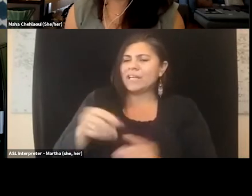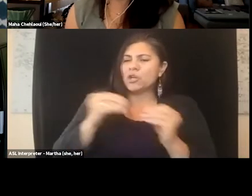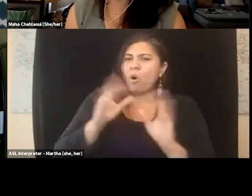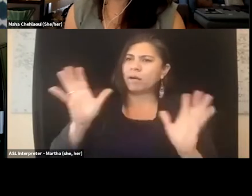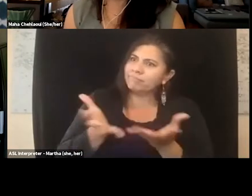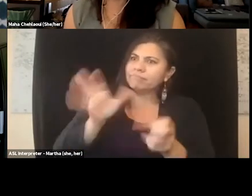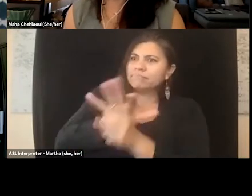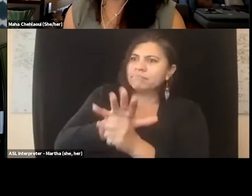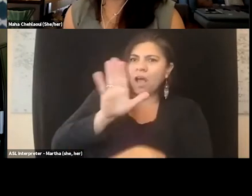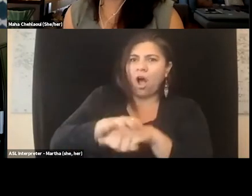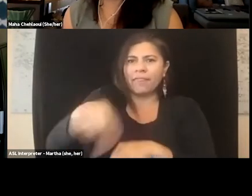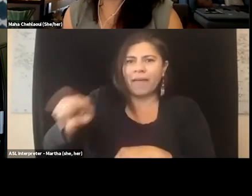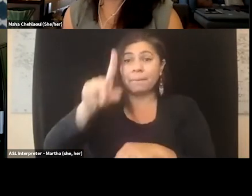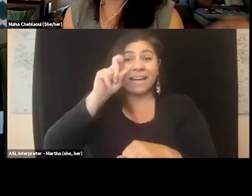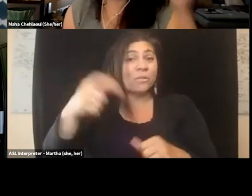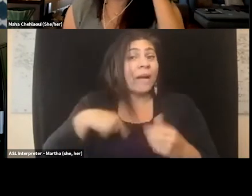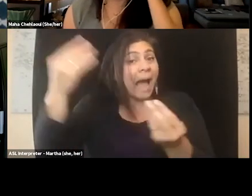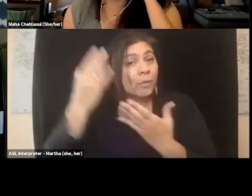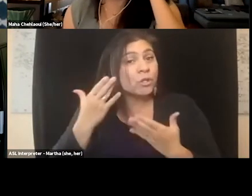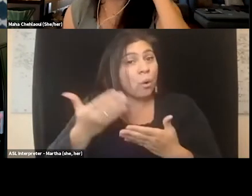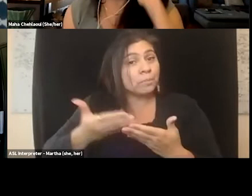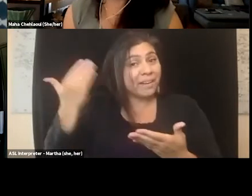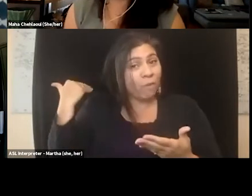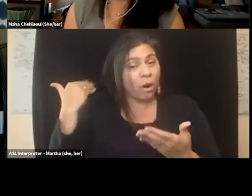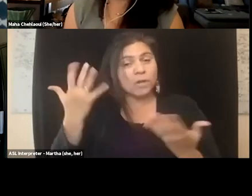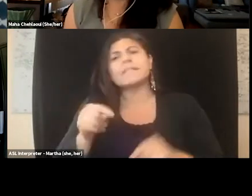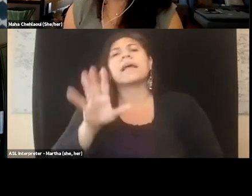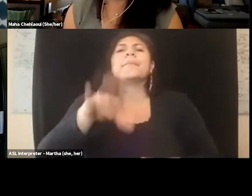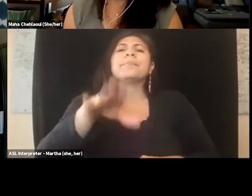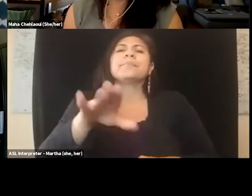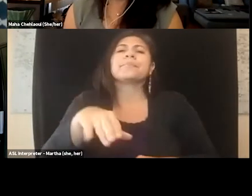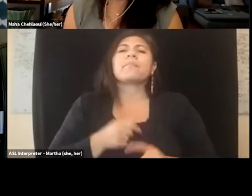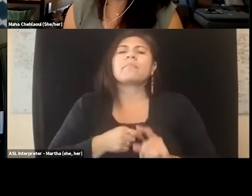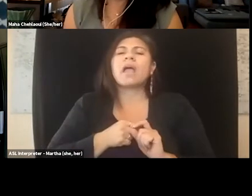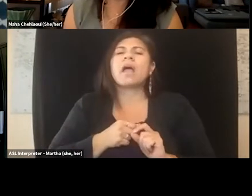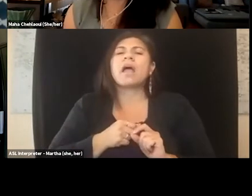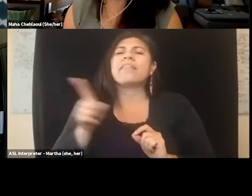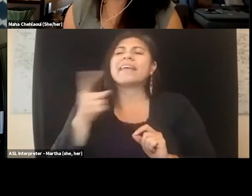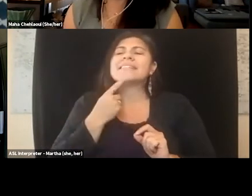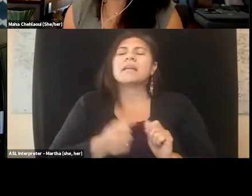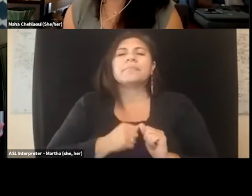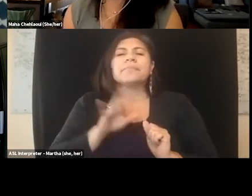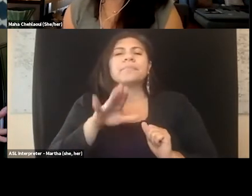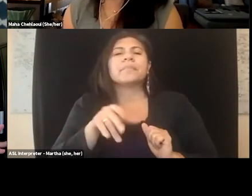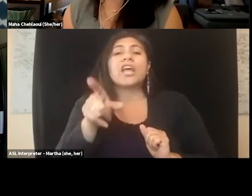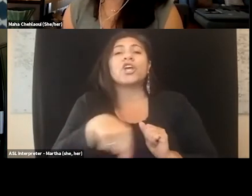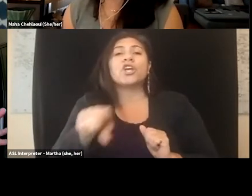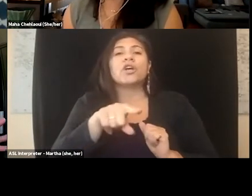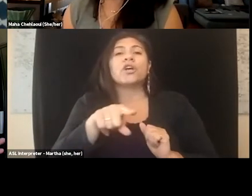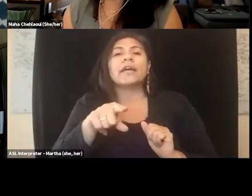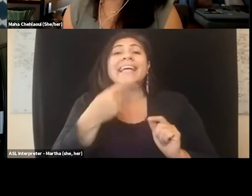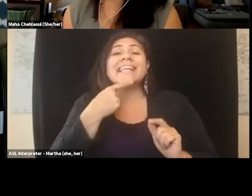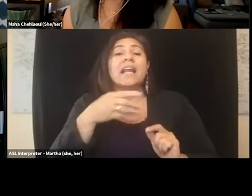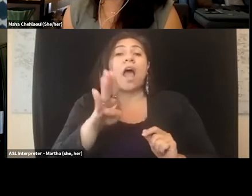before what I was told beforehand is said, look, you guys don't have my one of my representatives told me, said, look, you guys, you're he called us the